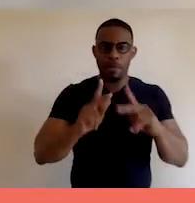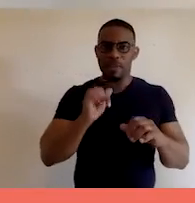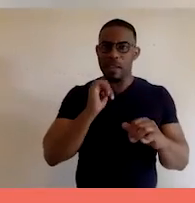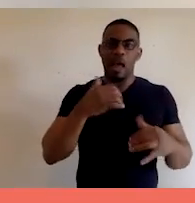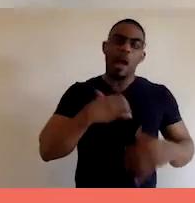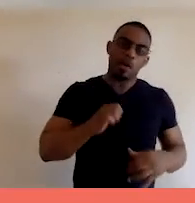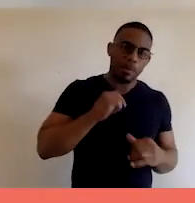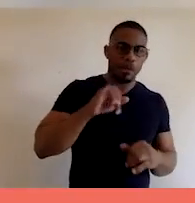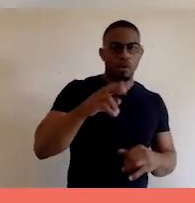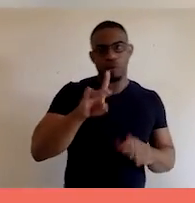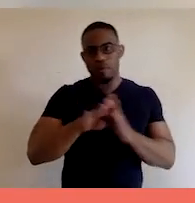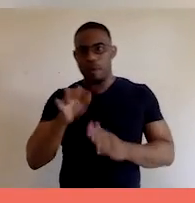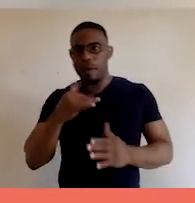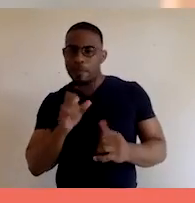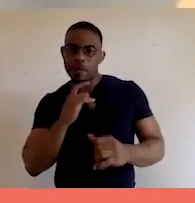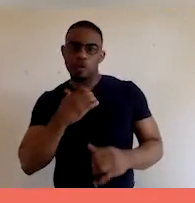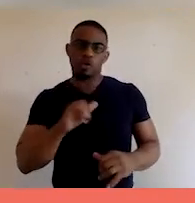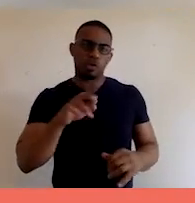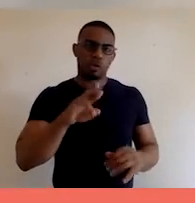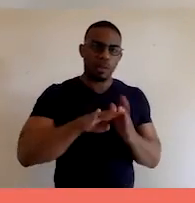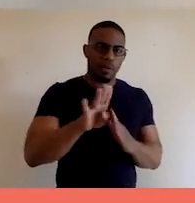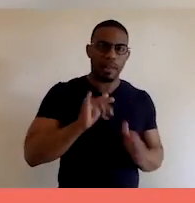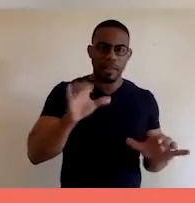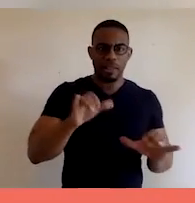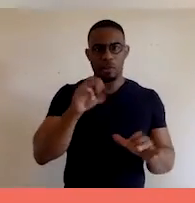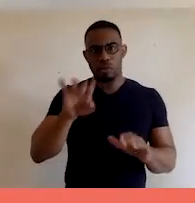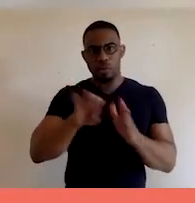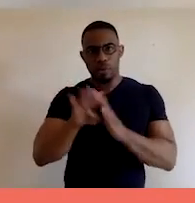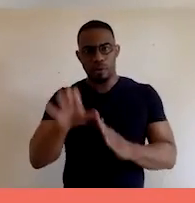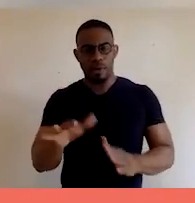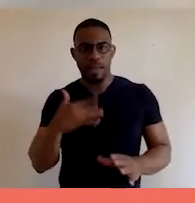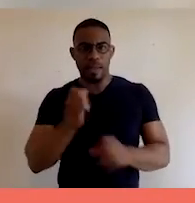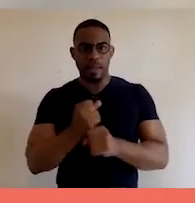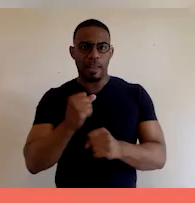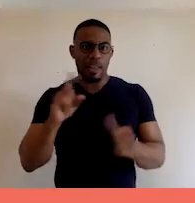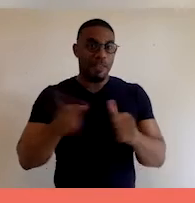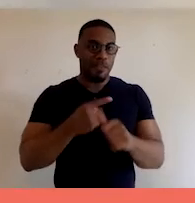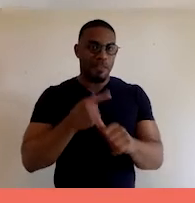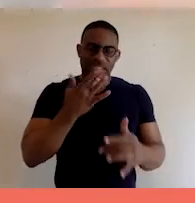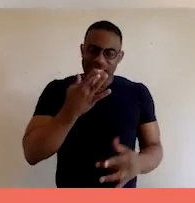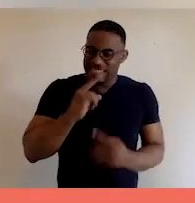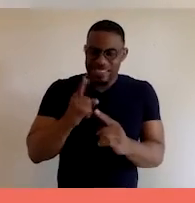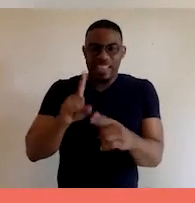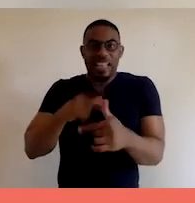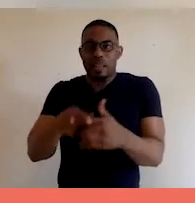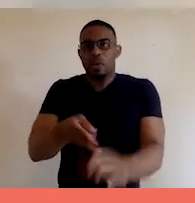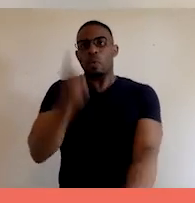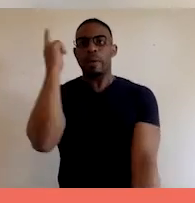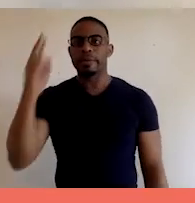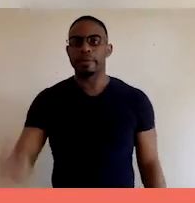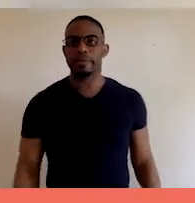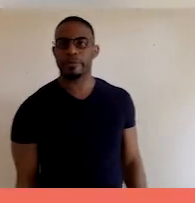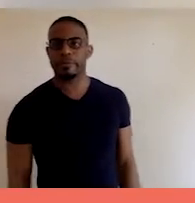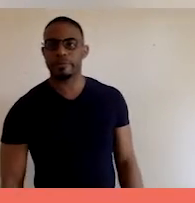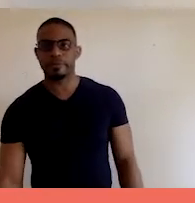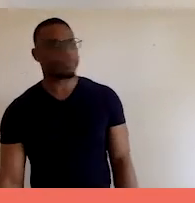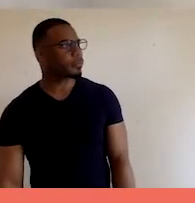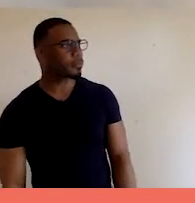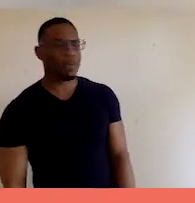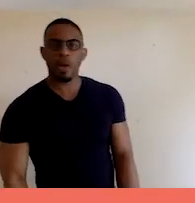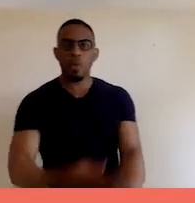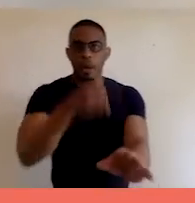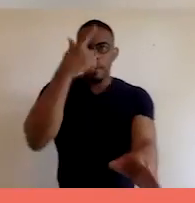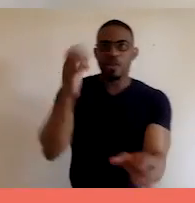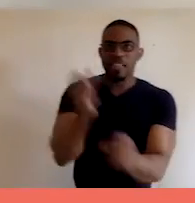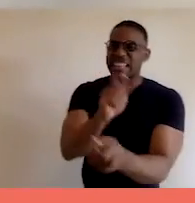I wish to be a junior developer. I wish to be a junior developer. They get the junior developer. They get that first taste of success, and then they quit. And you quit because